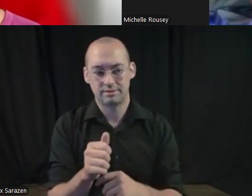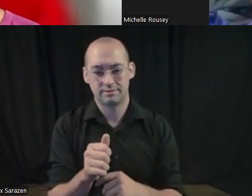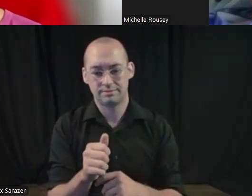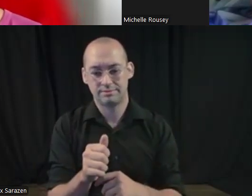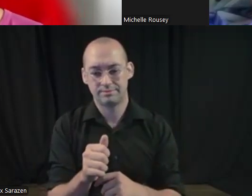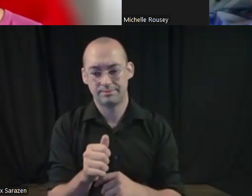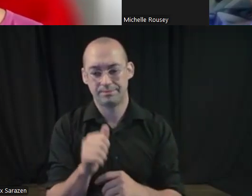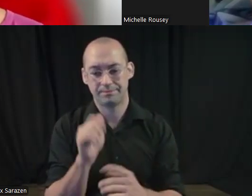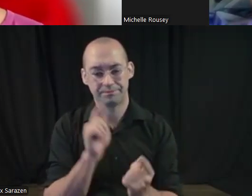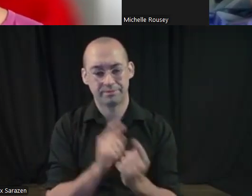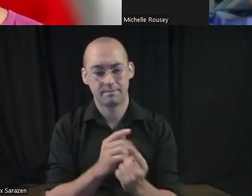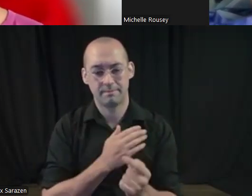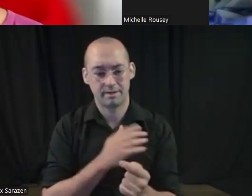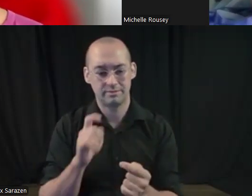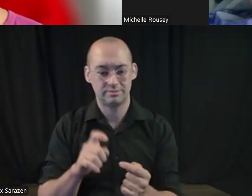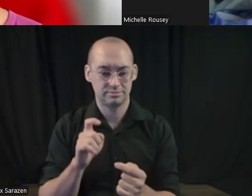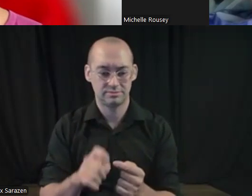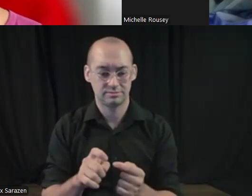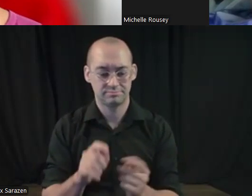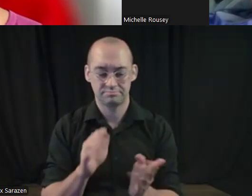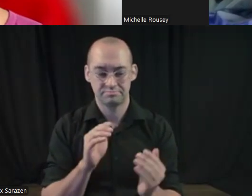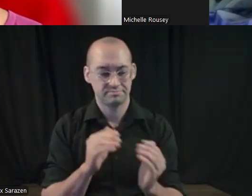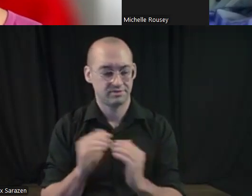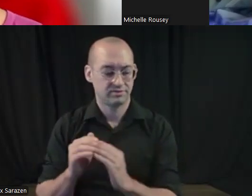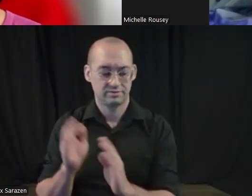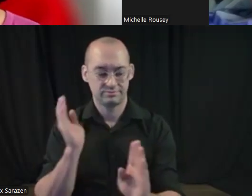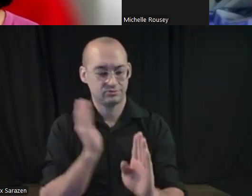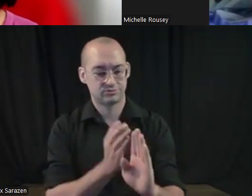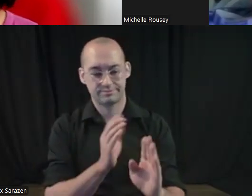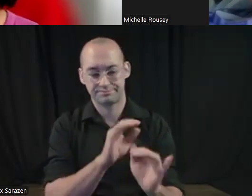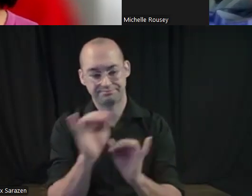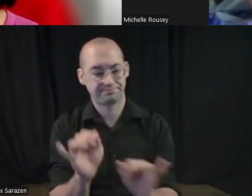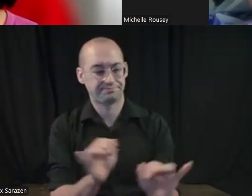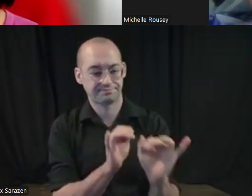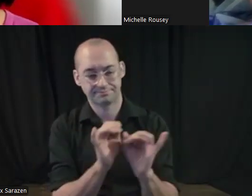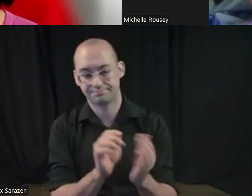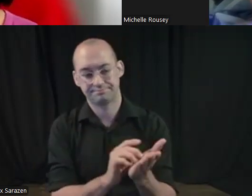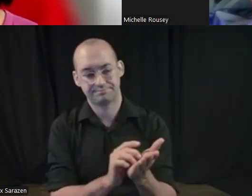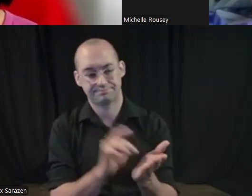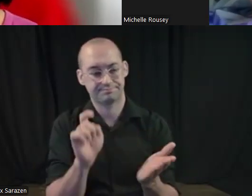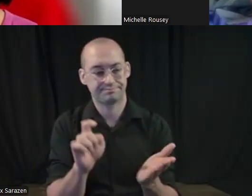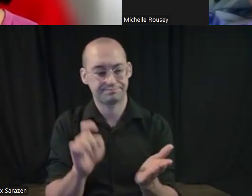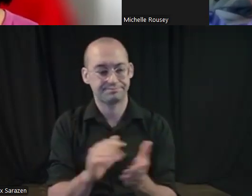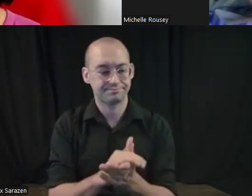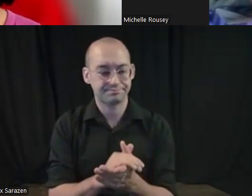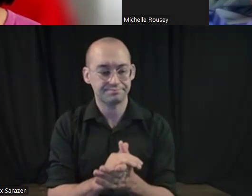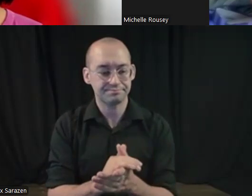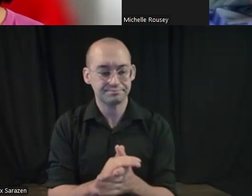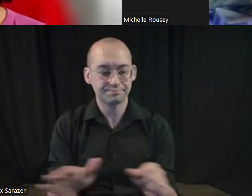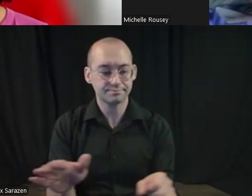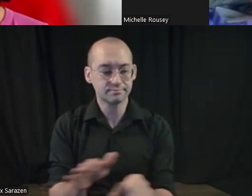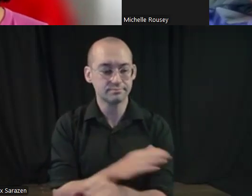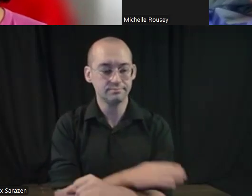met my needs, even straightforward standard medical ones. There's a full range of services I